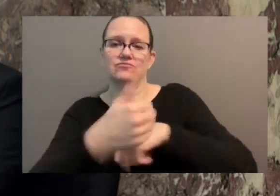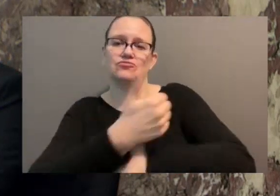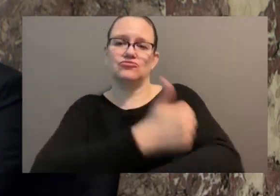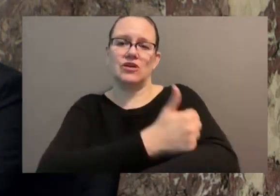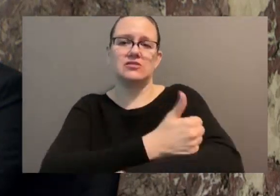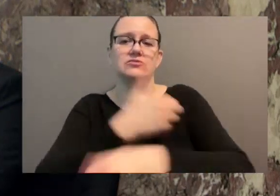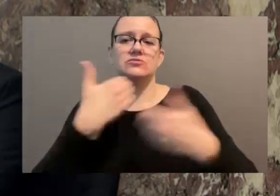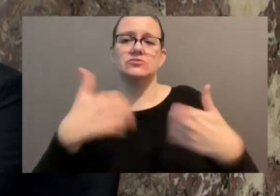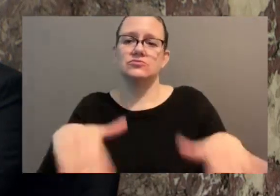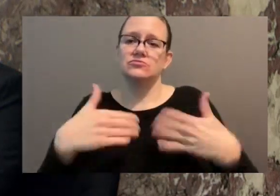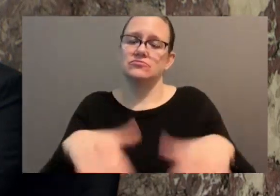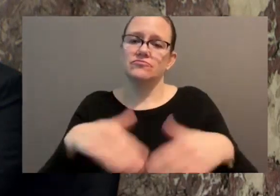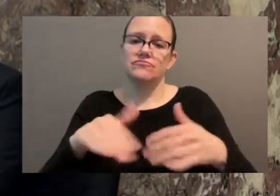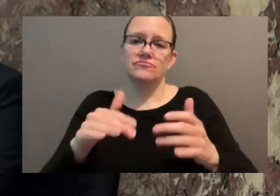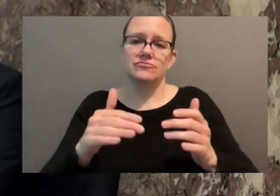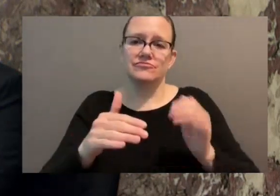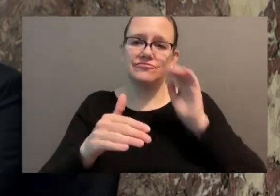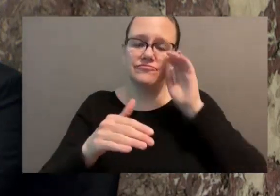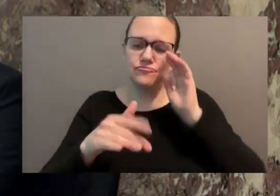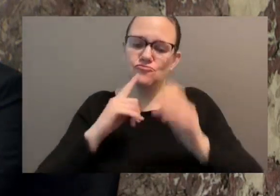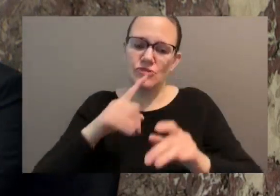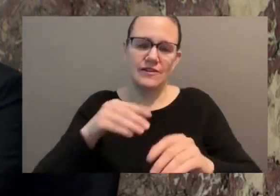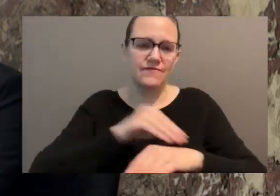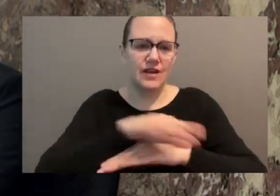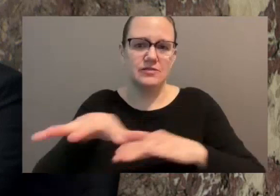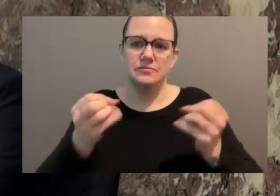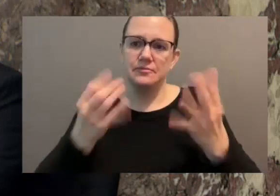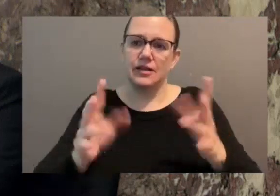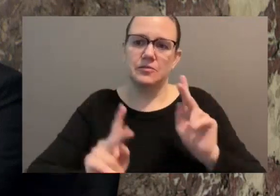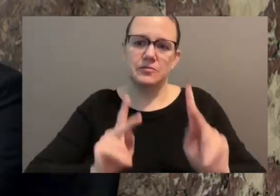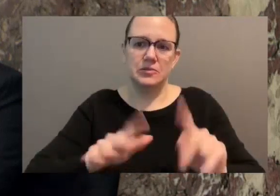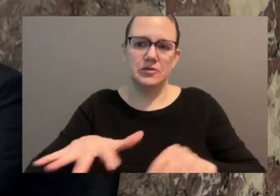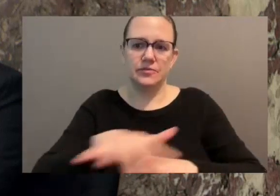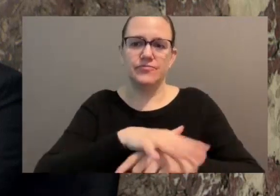that people in our healthcare facilities and elsewhere are safe.